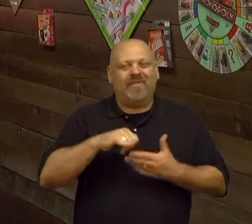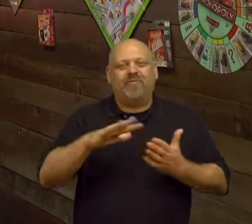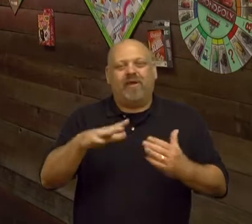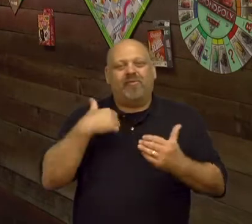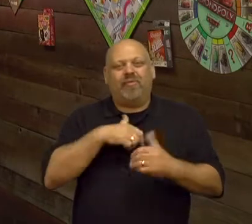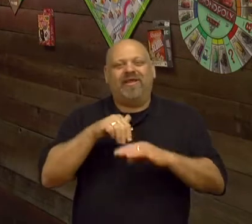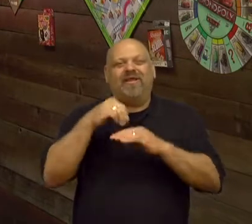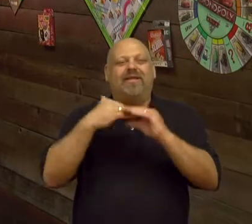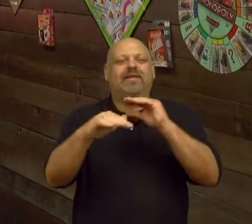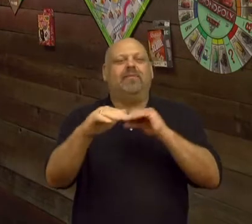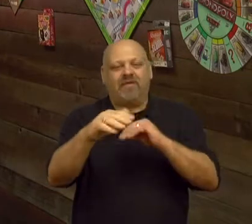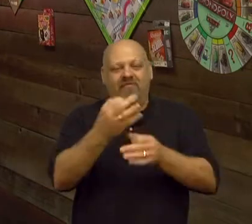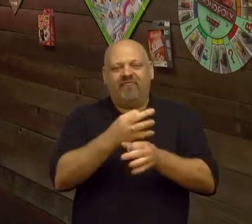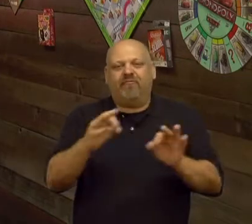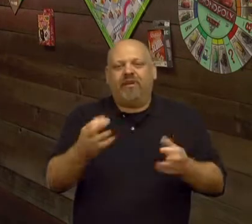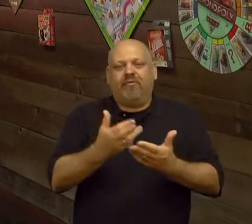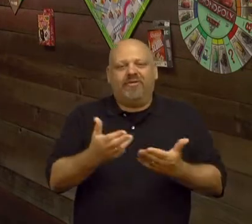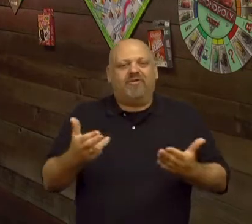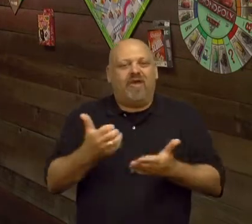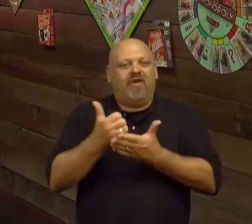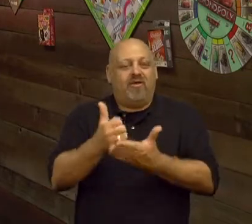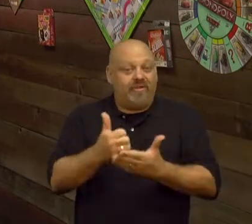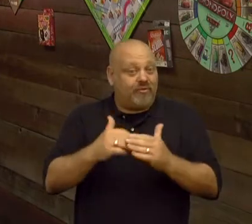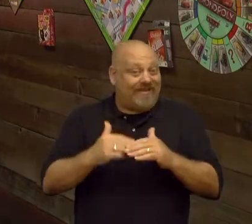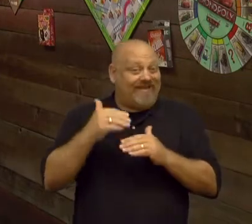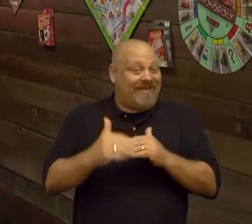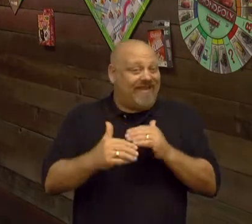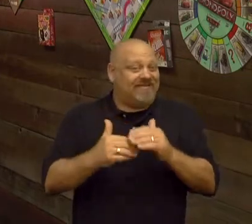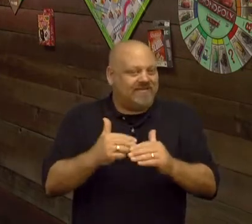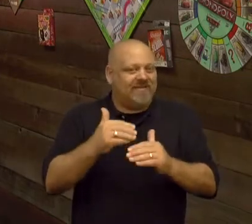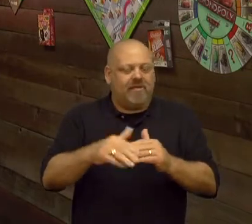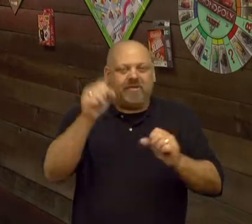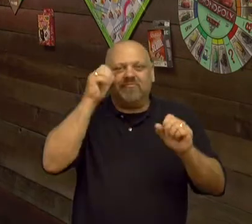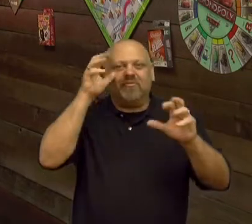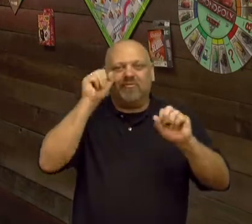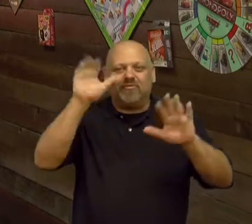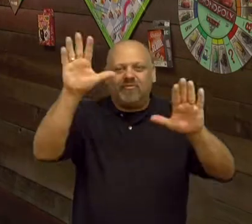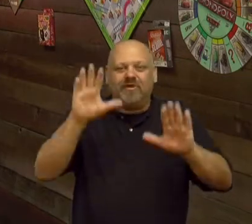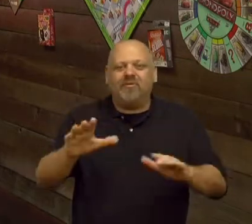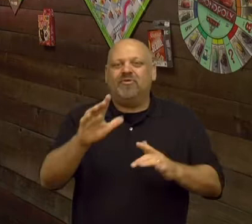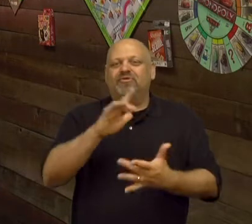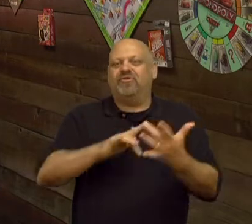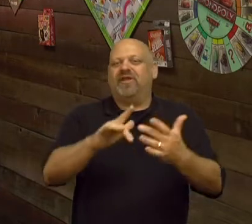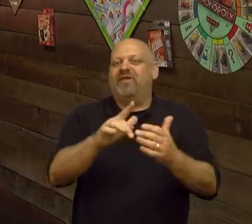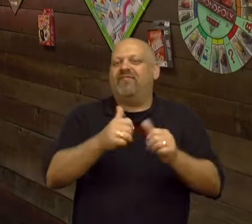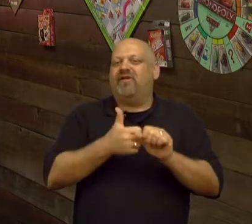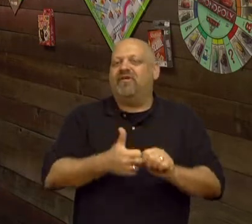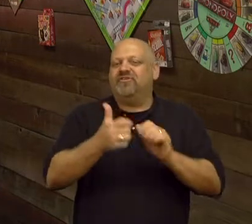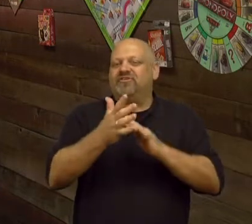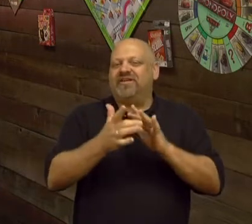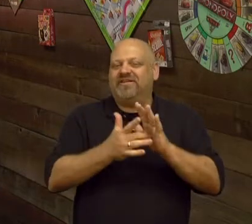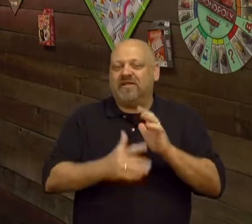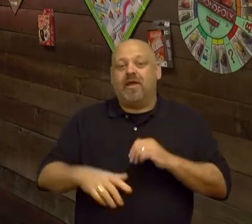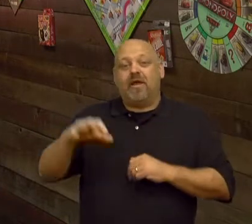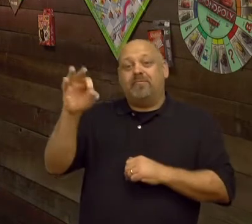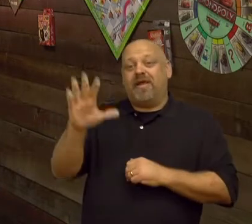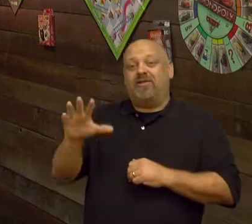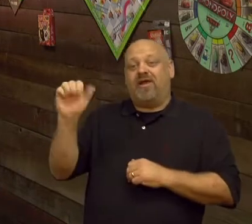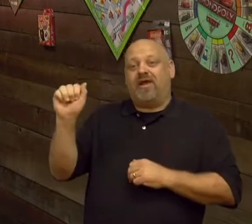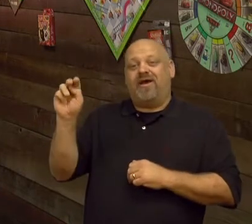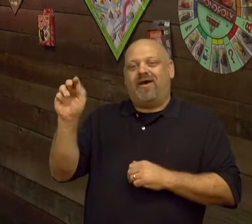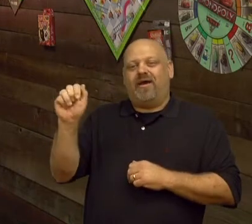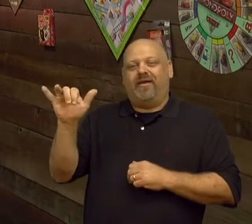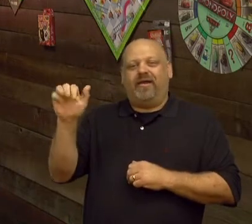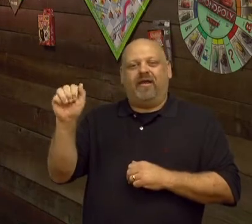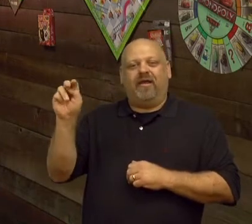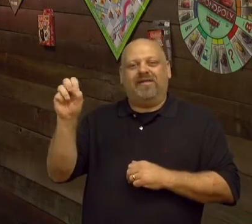prayer@rlclodi.com so that we can send you some free resources to help you as you take the next steps in the incredible journey of following Jesus.